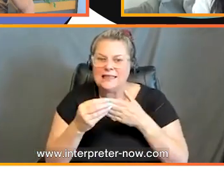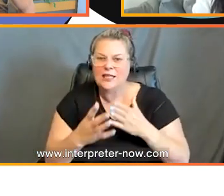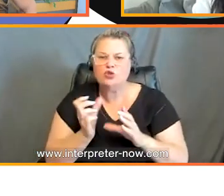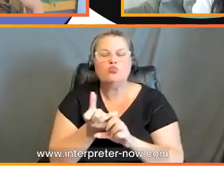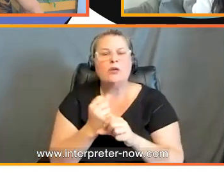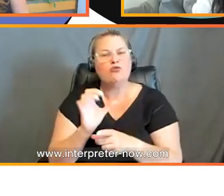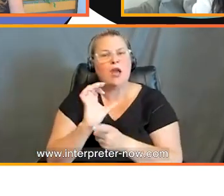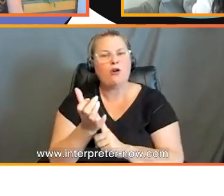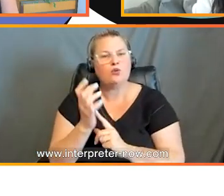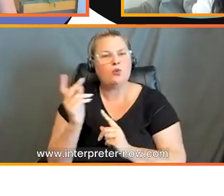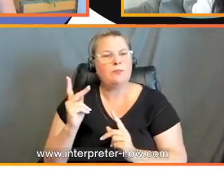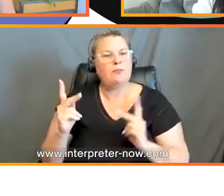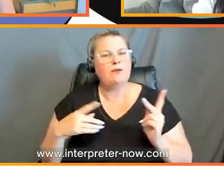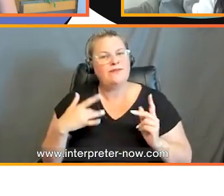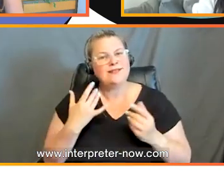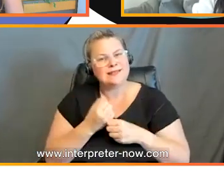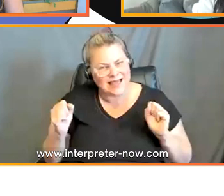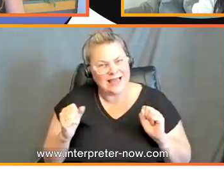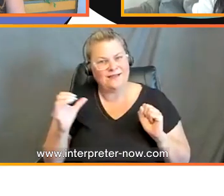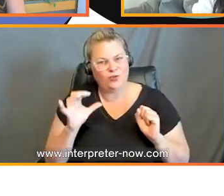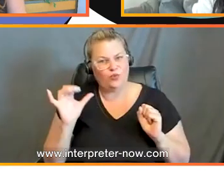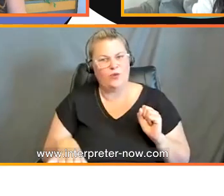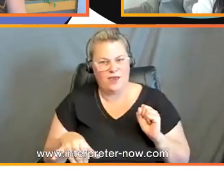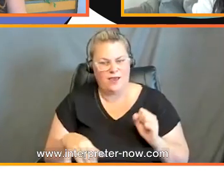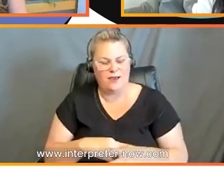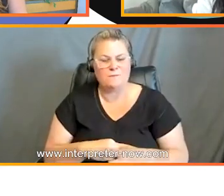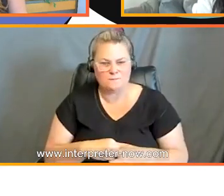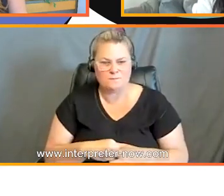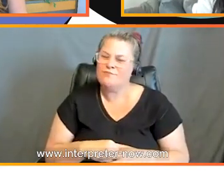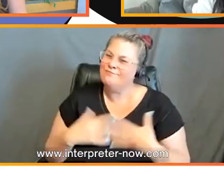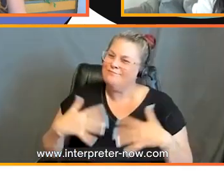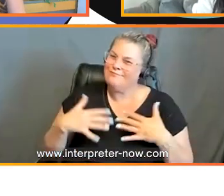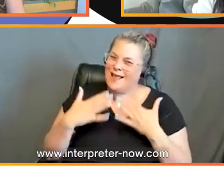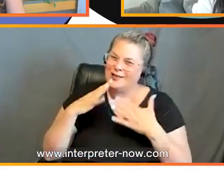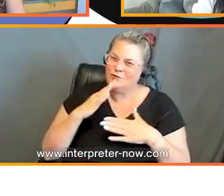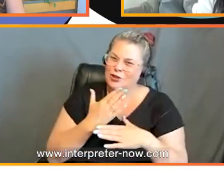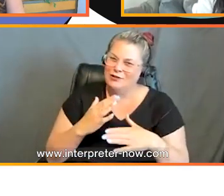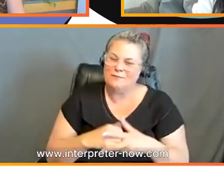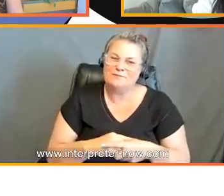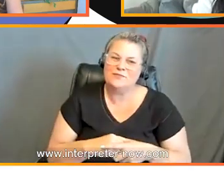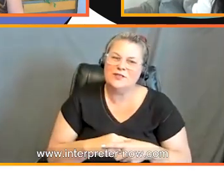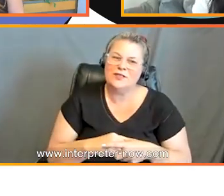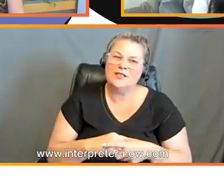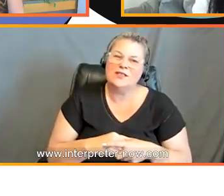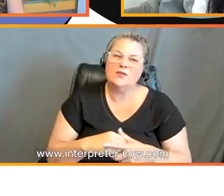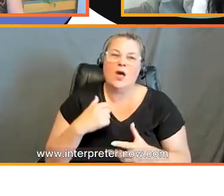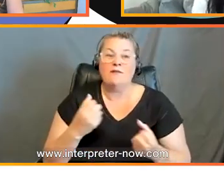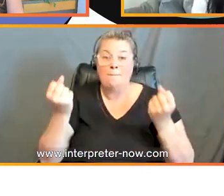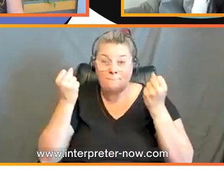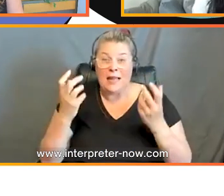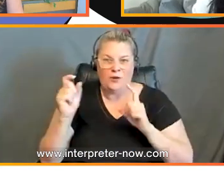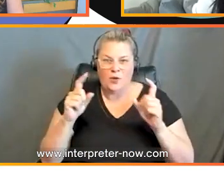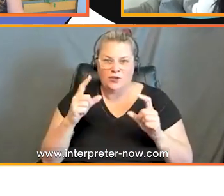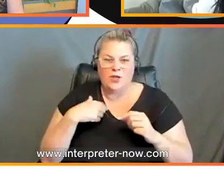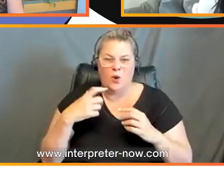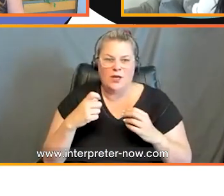this. Thank you for sharing that. I have many questions that I want to go down, but I first think